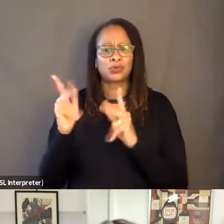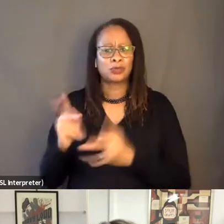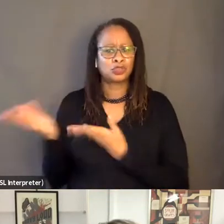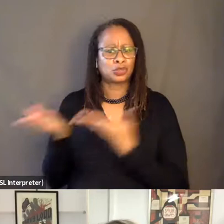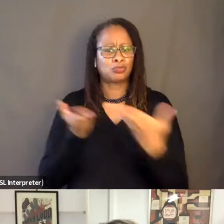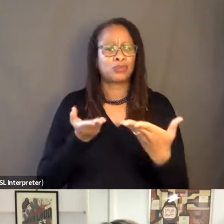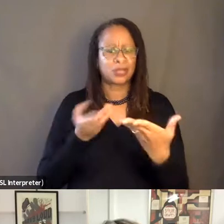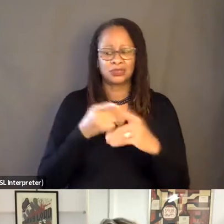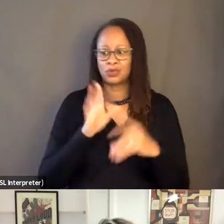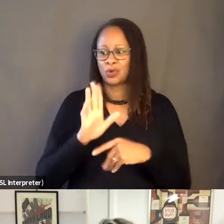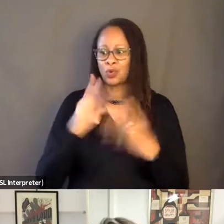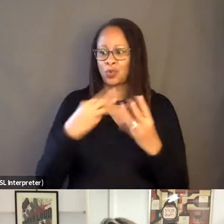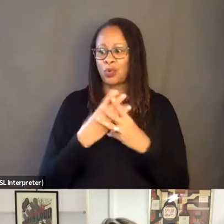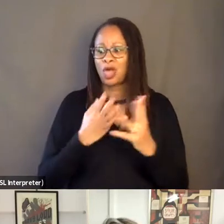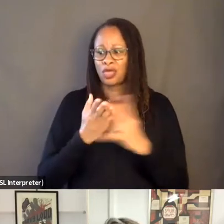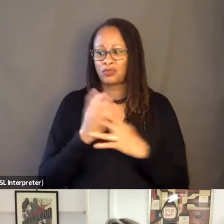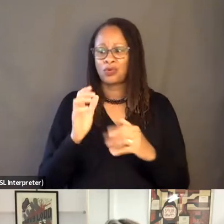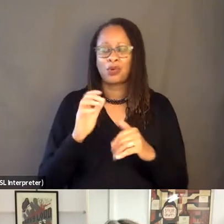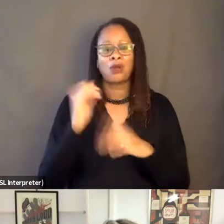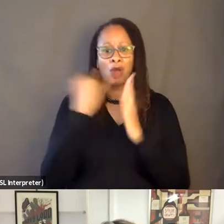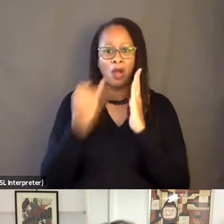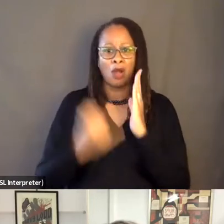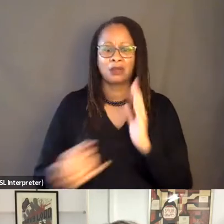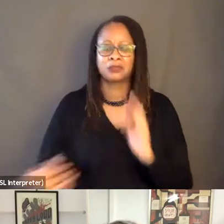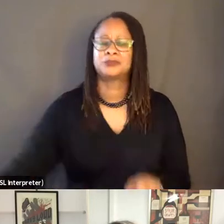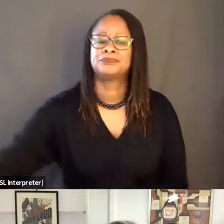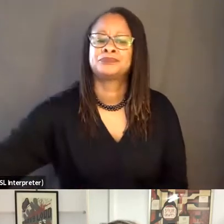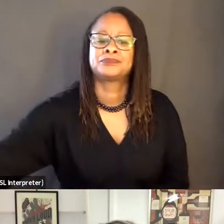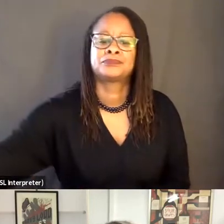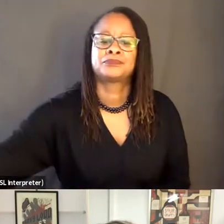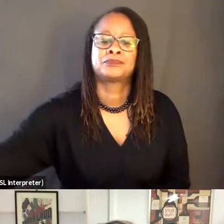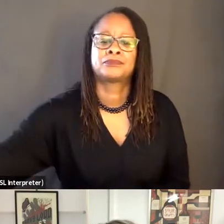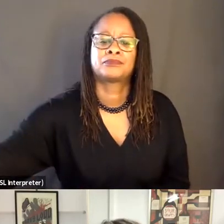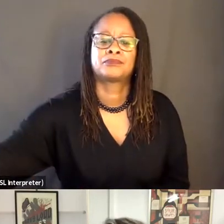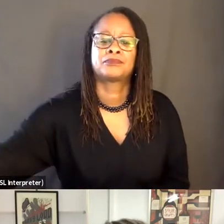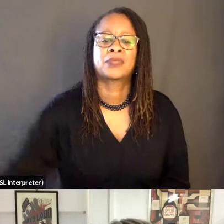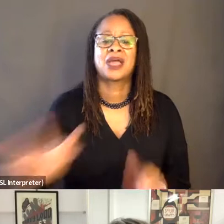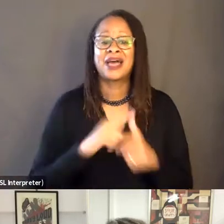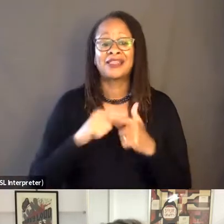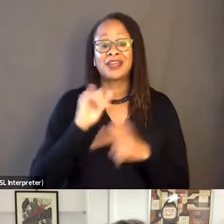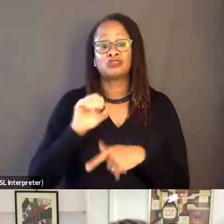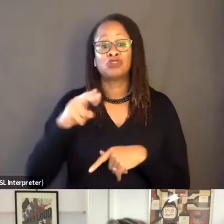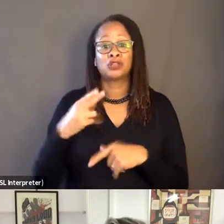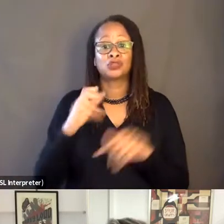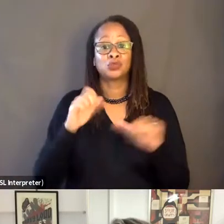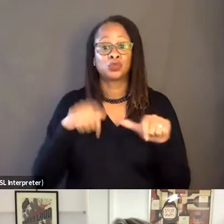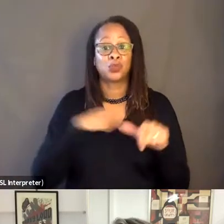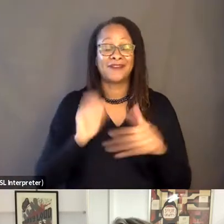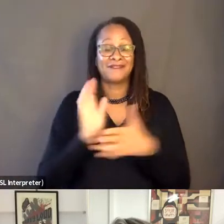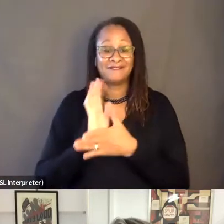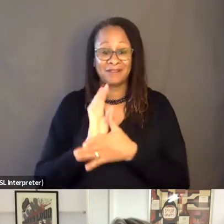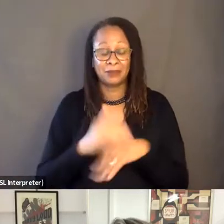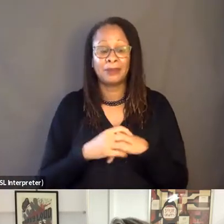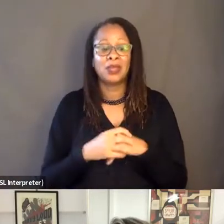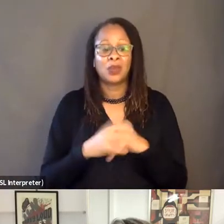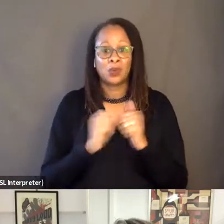partly, or through her communication through her art. And then Joss, we were able to film with it because he was UK based,